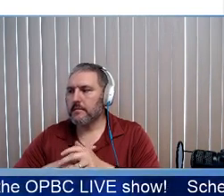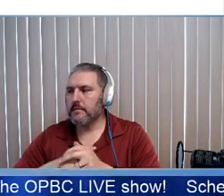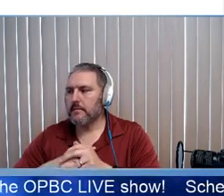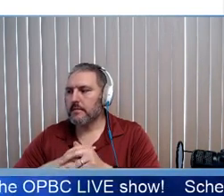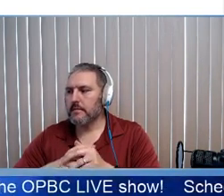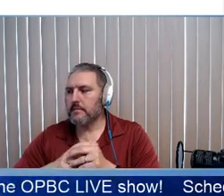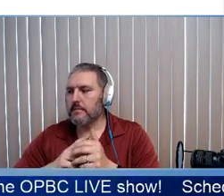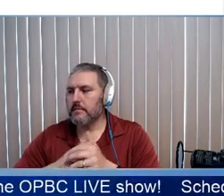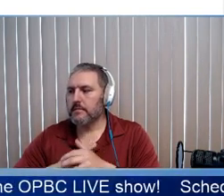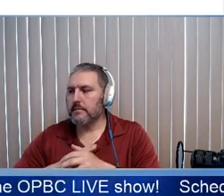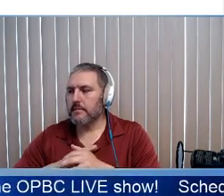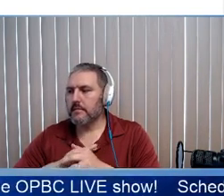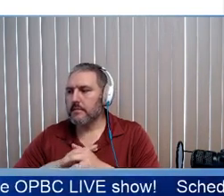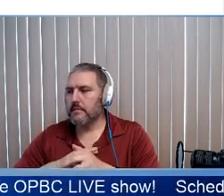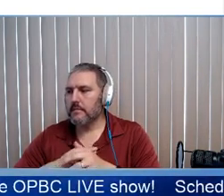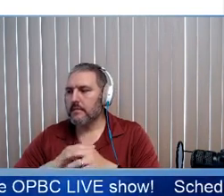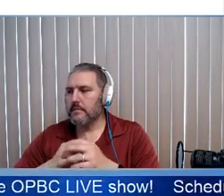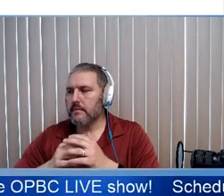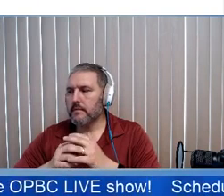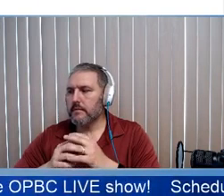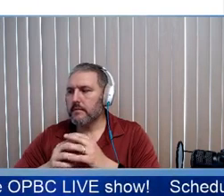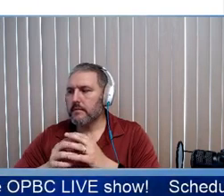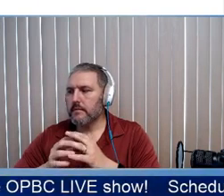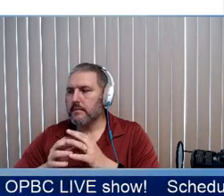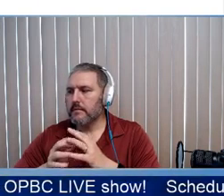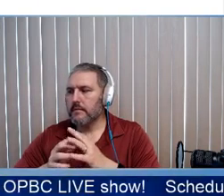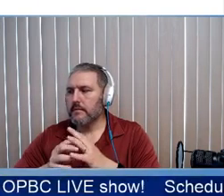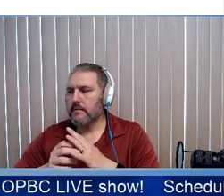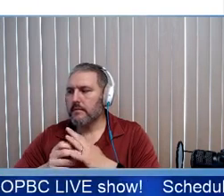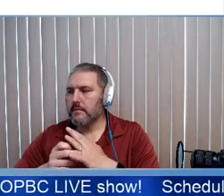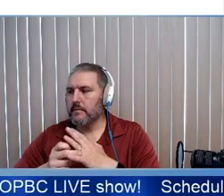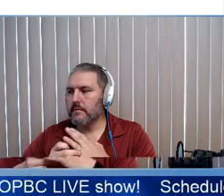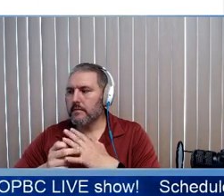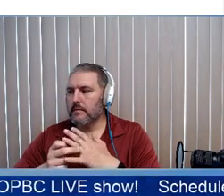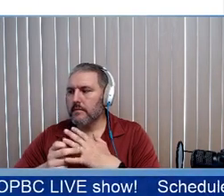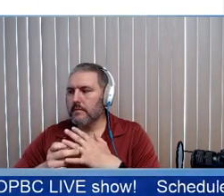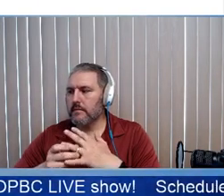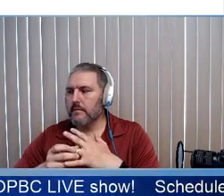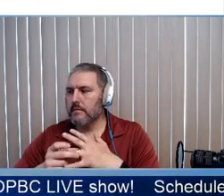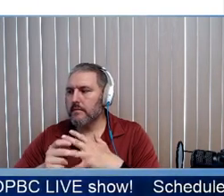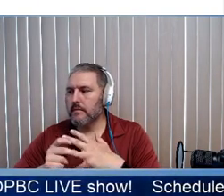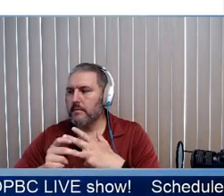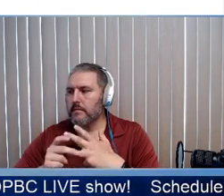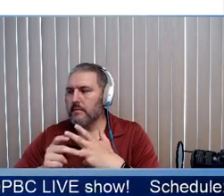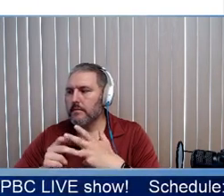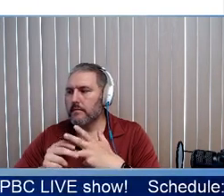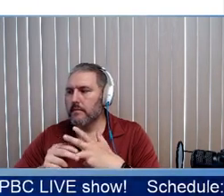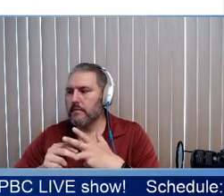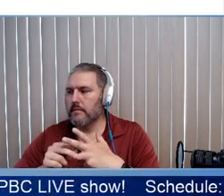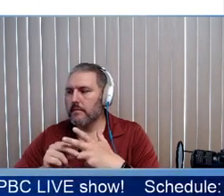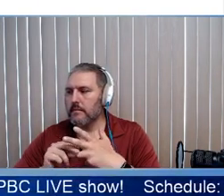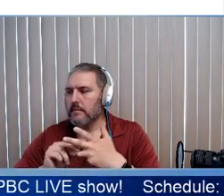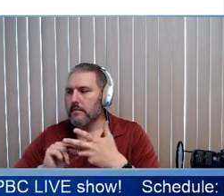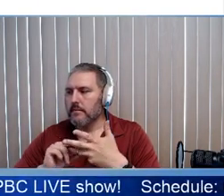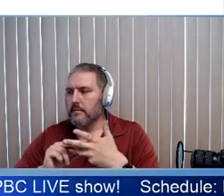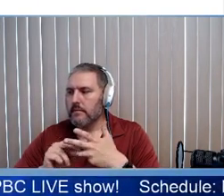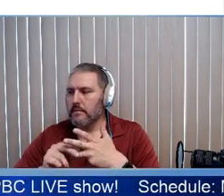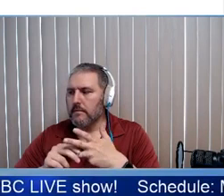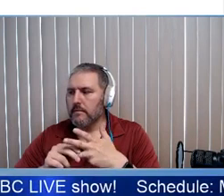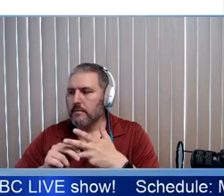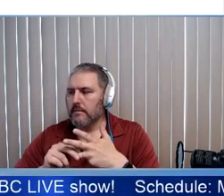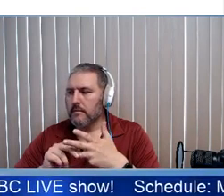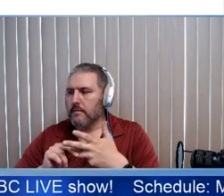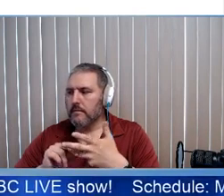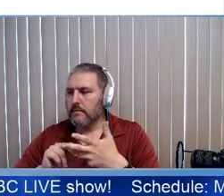last night were not known Minneapolitans to them. And so, so yes, there were certainly people who were involved in the activities last night